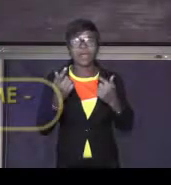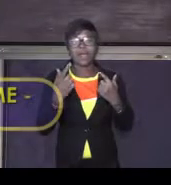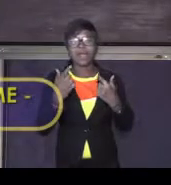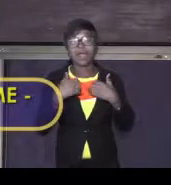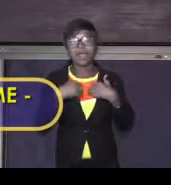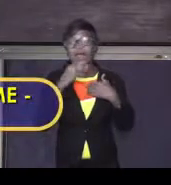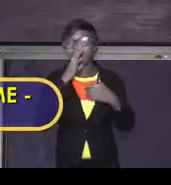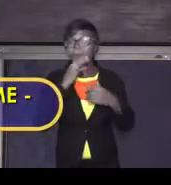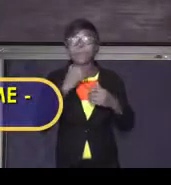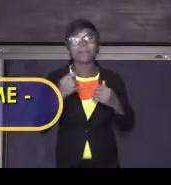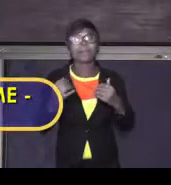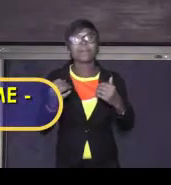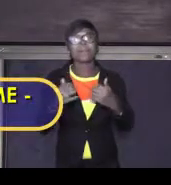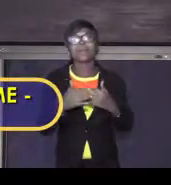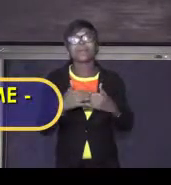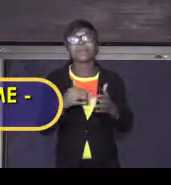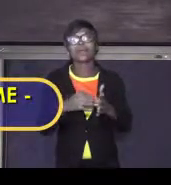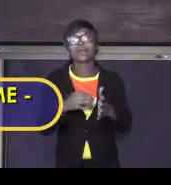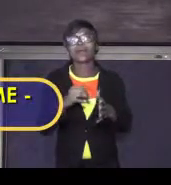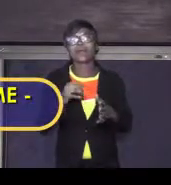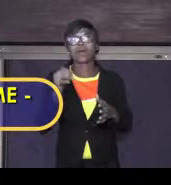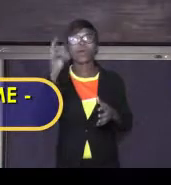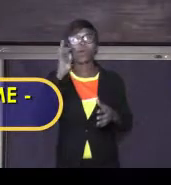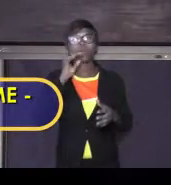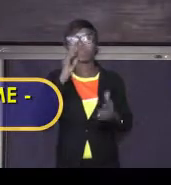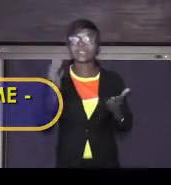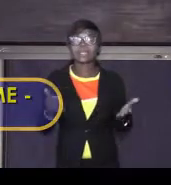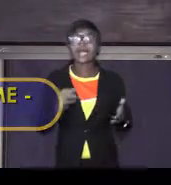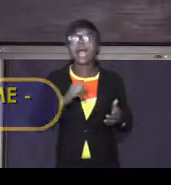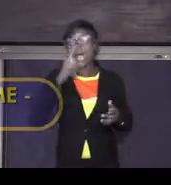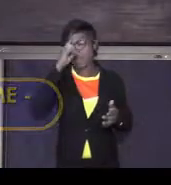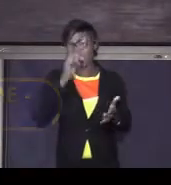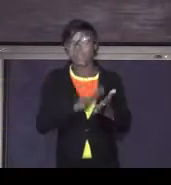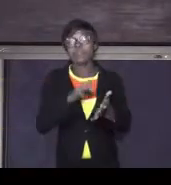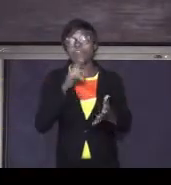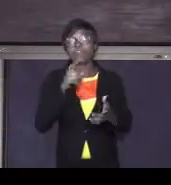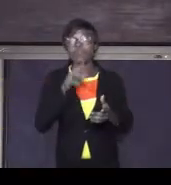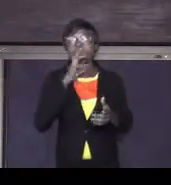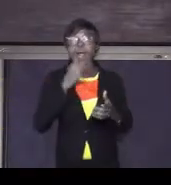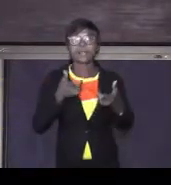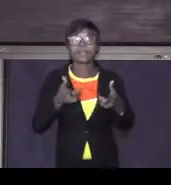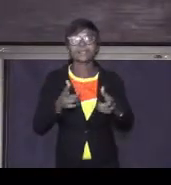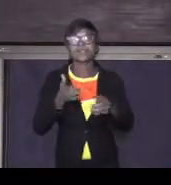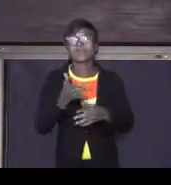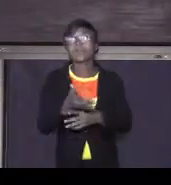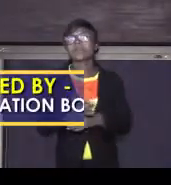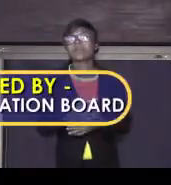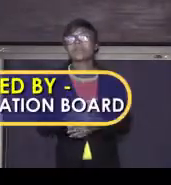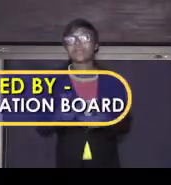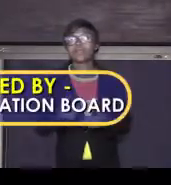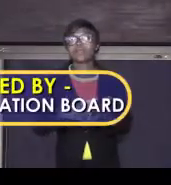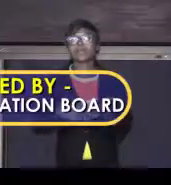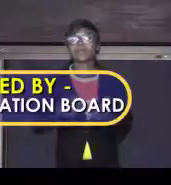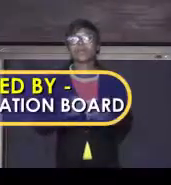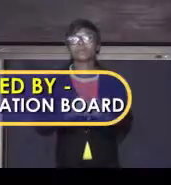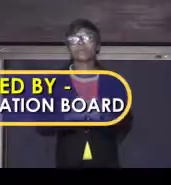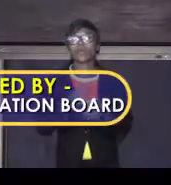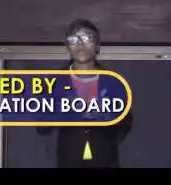Eyes on me. Uncle Popo is here. I believe you are still there, so let's mark